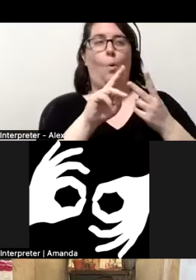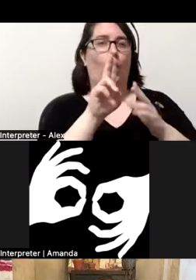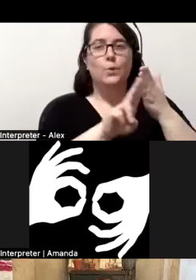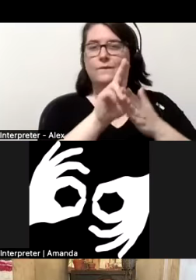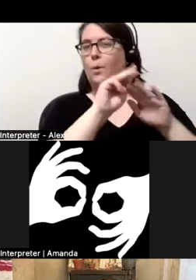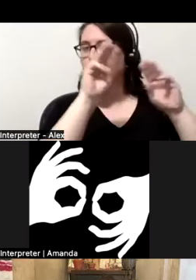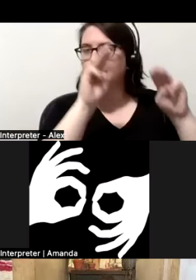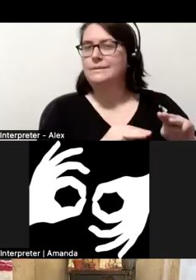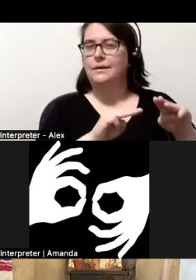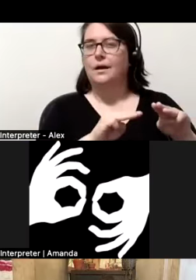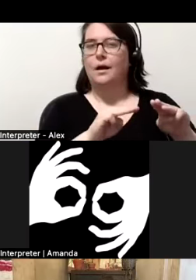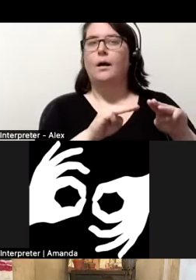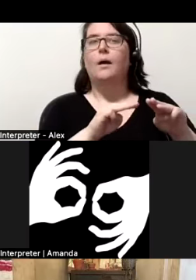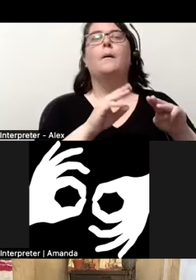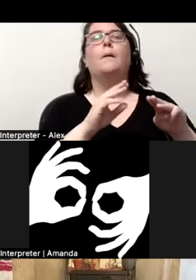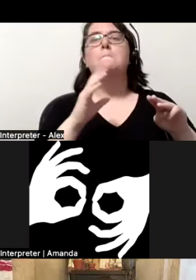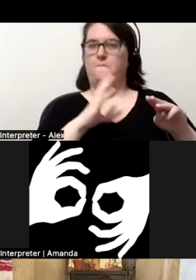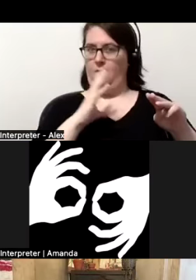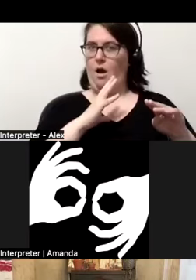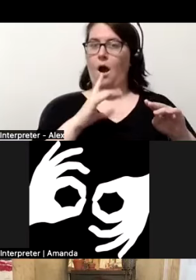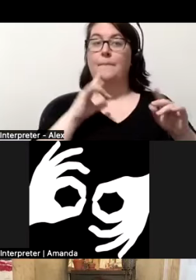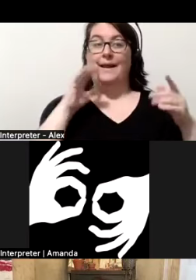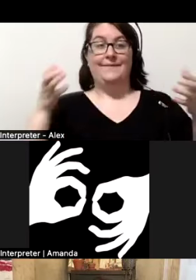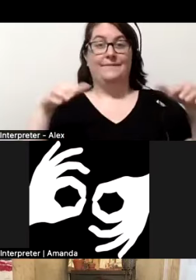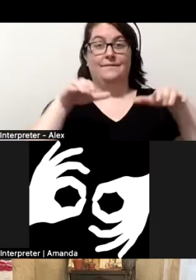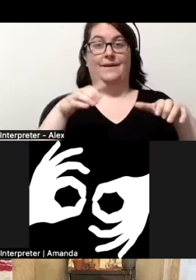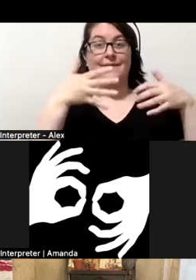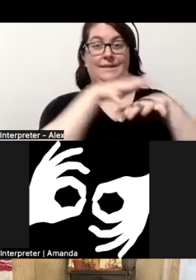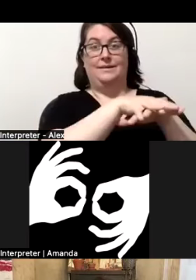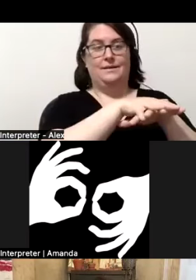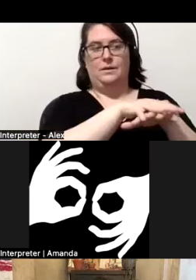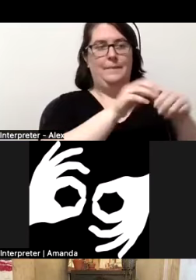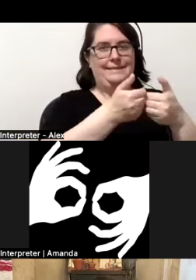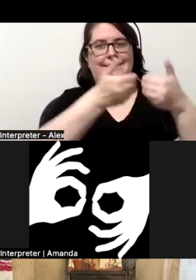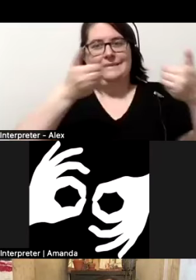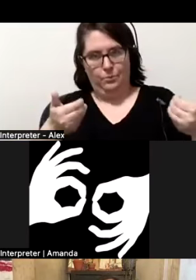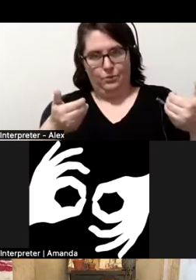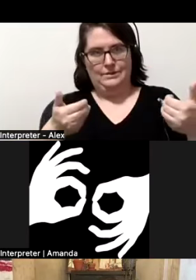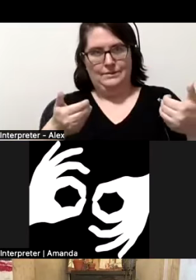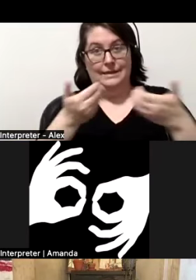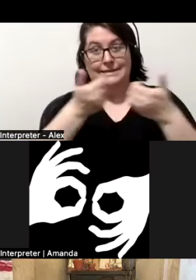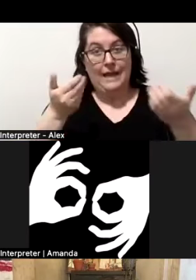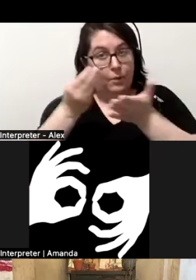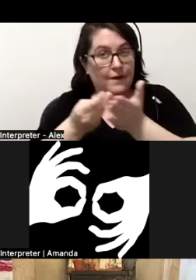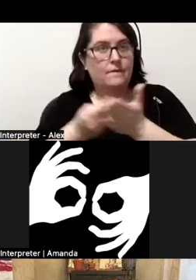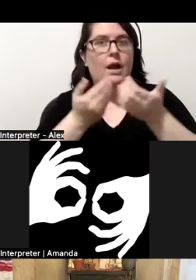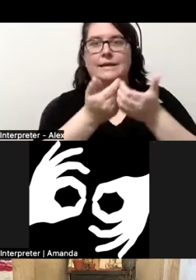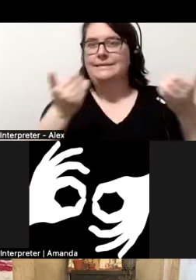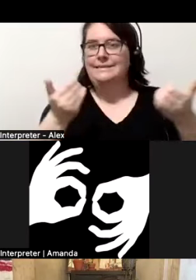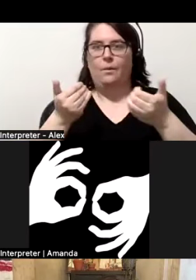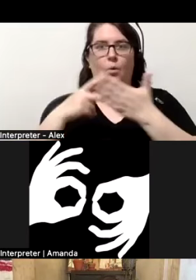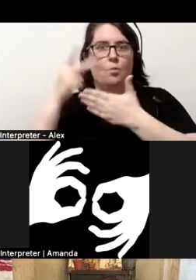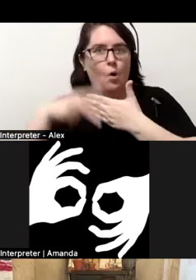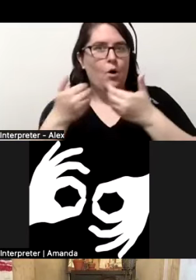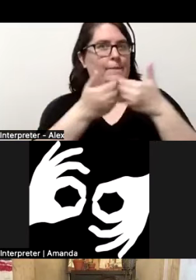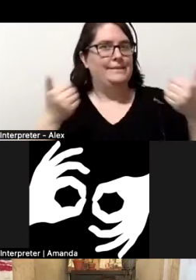museum, you have to clearly demonstrate your independence by being able to fulfill all eligibility requirements separately and distinctly from that